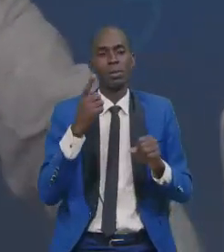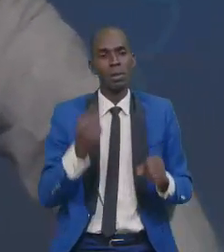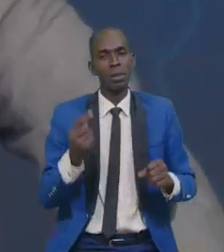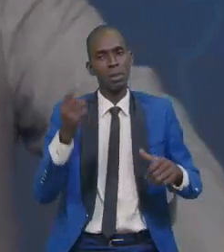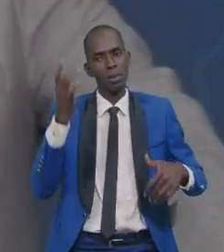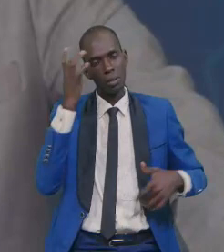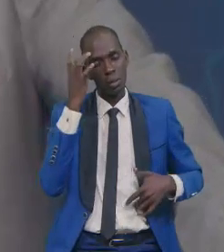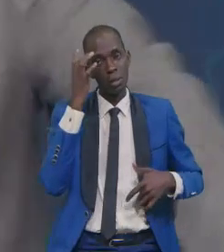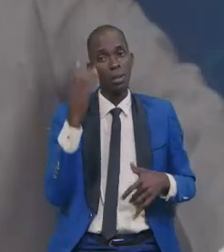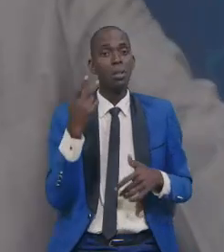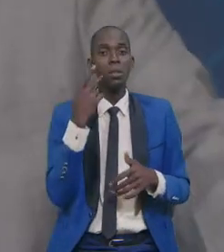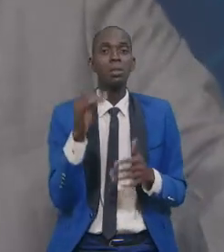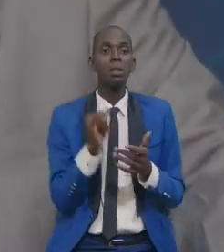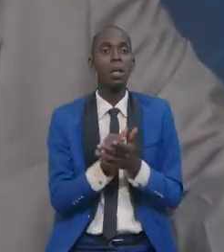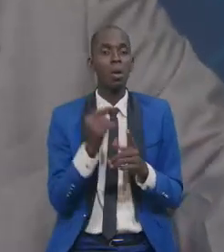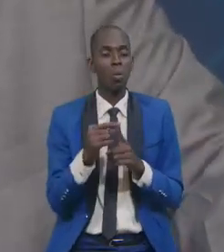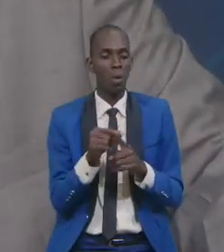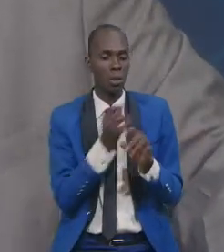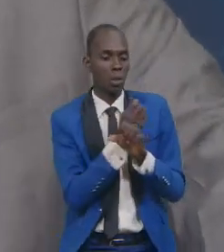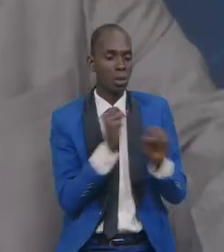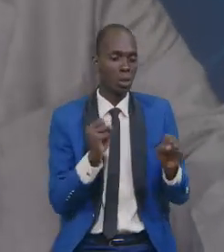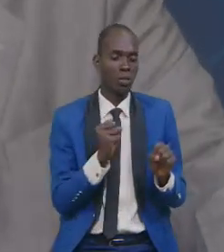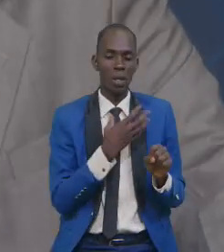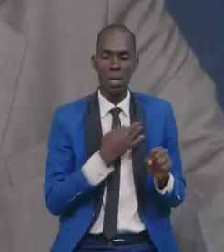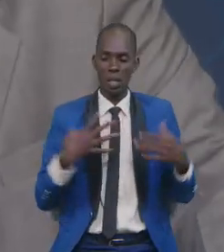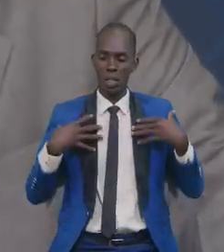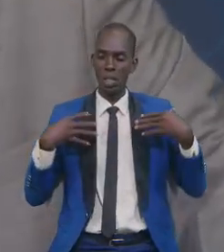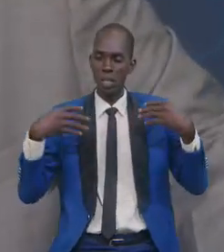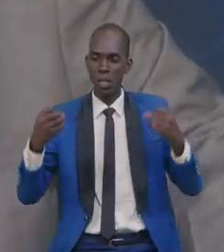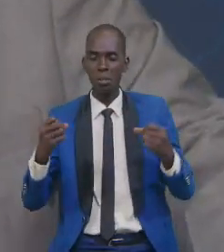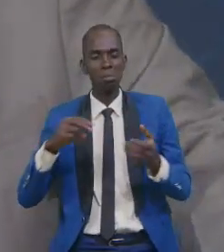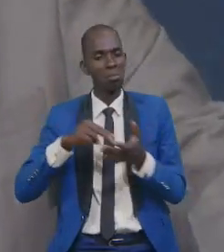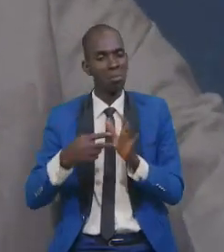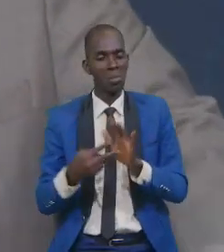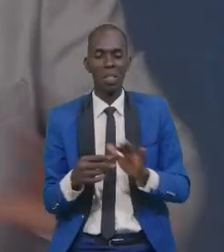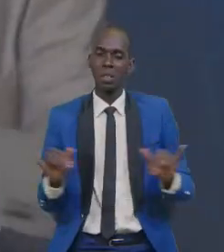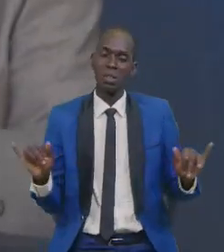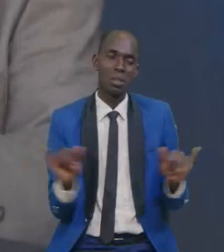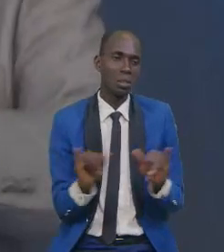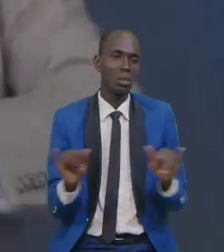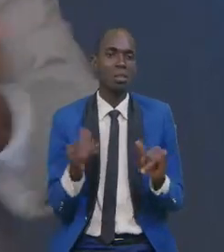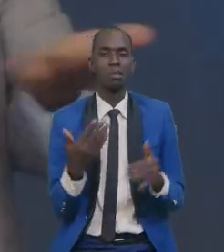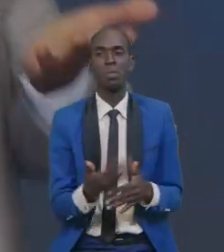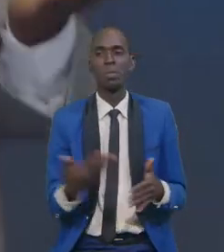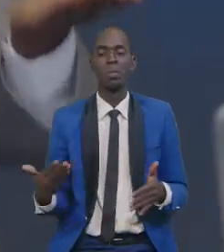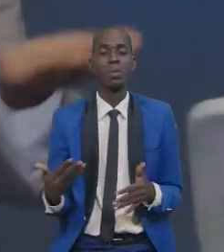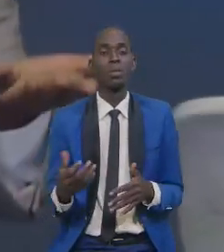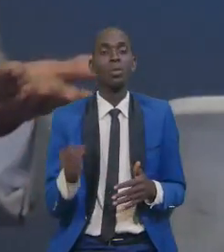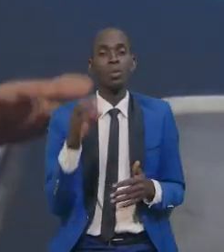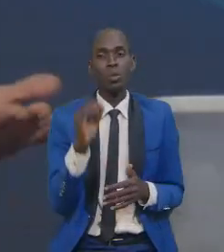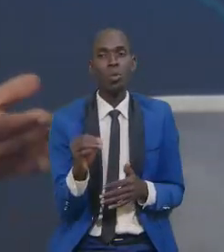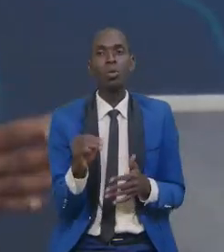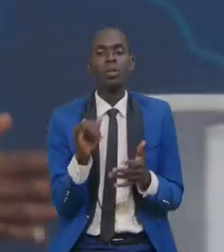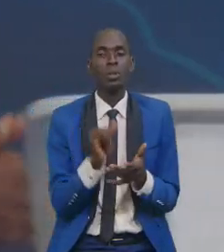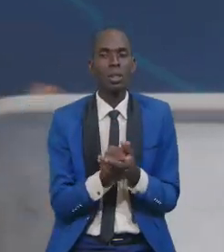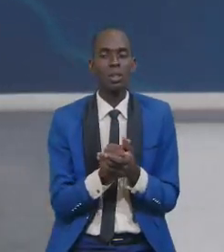Greek word that says save is the same Greek word that says heal, sozo. That's in the sozo